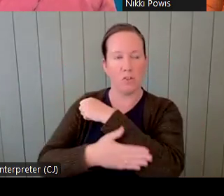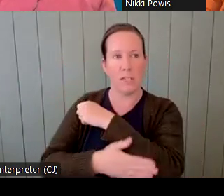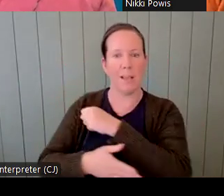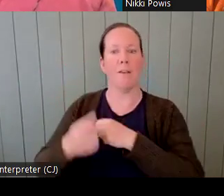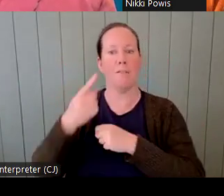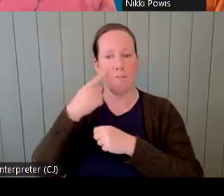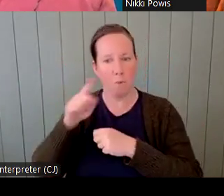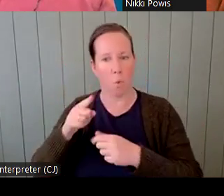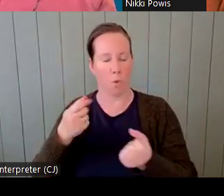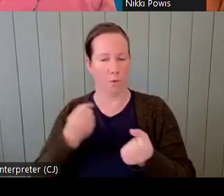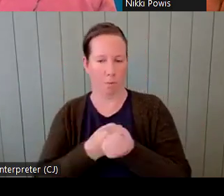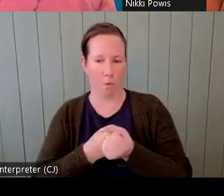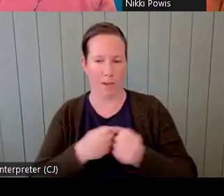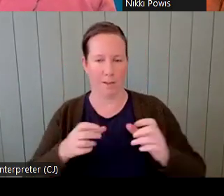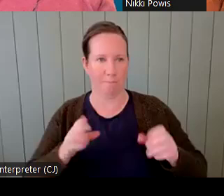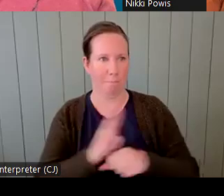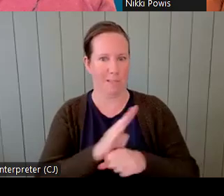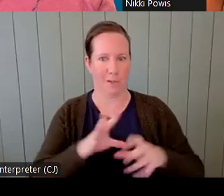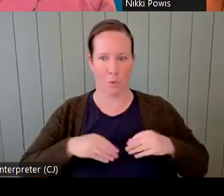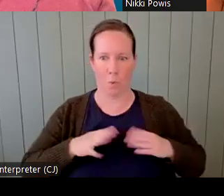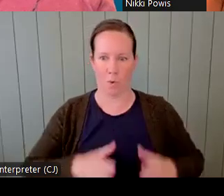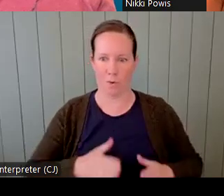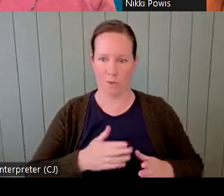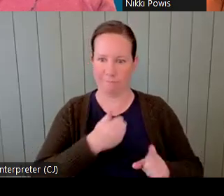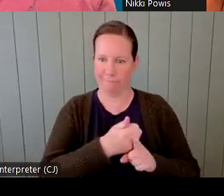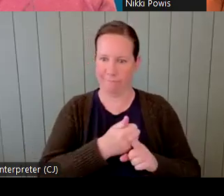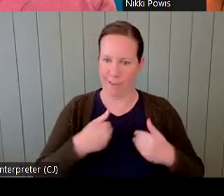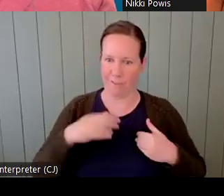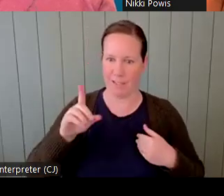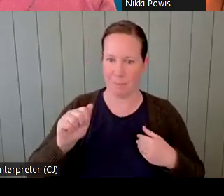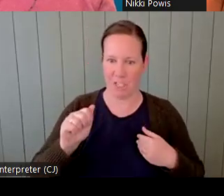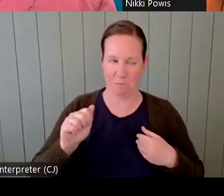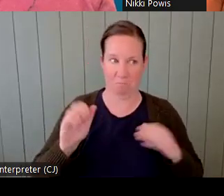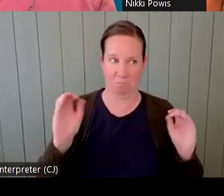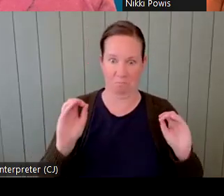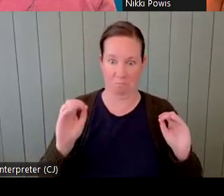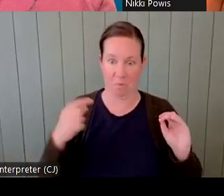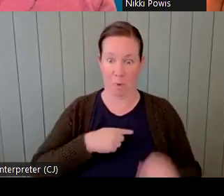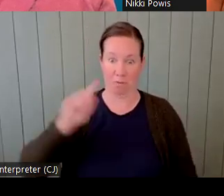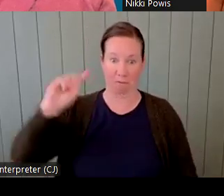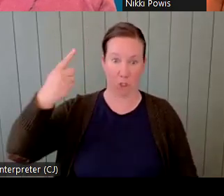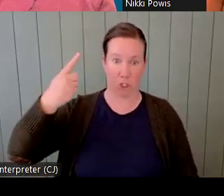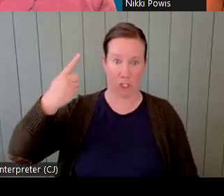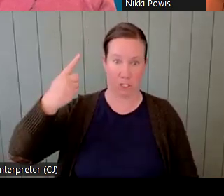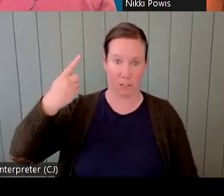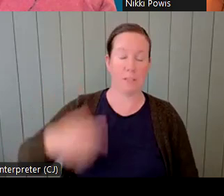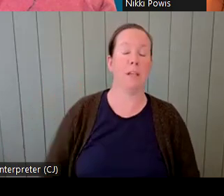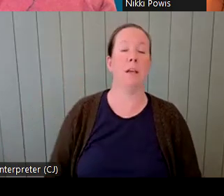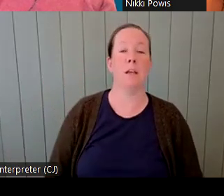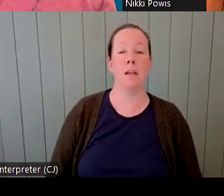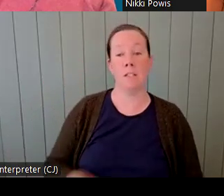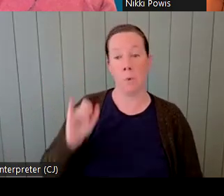this business of setting up a CDFI. So yes, if you are a business owner and looking